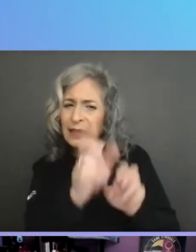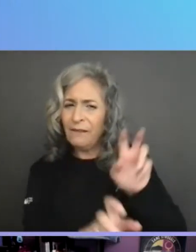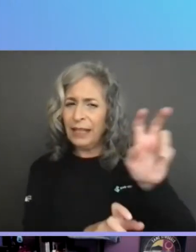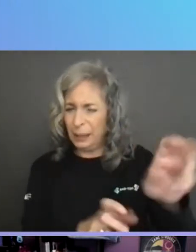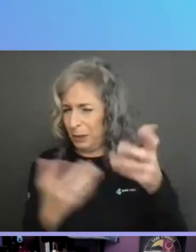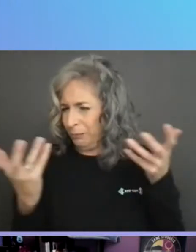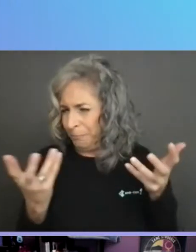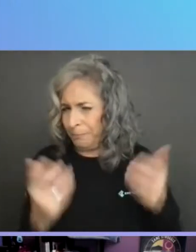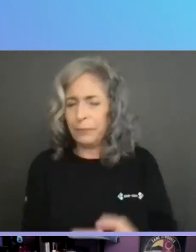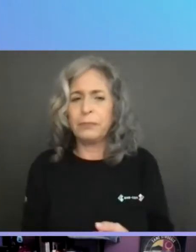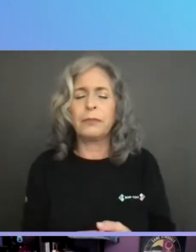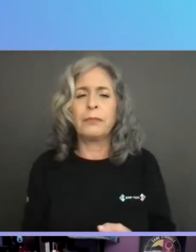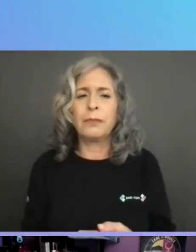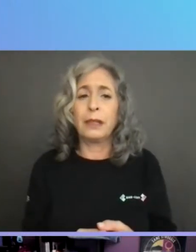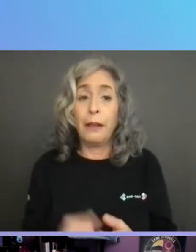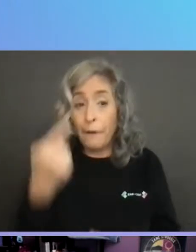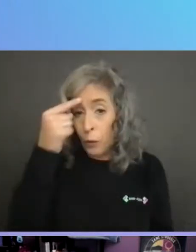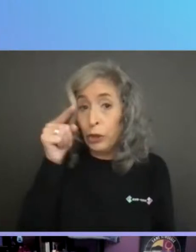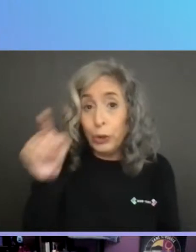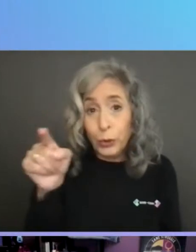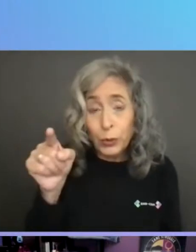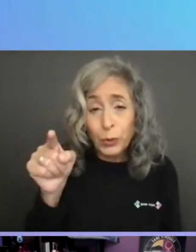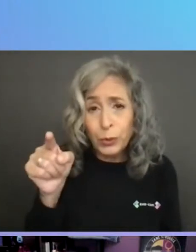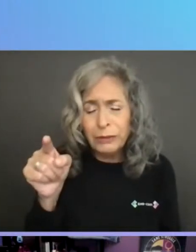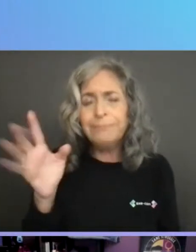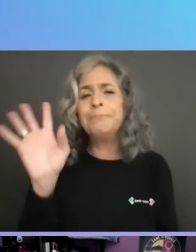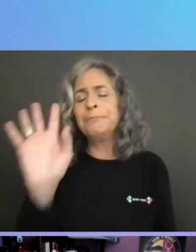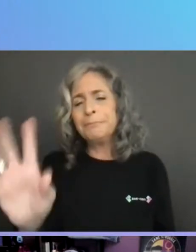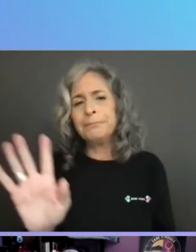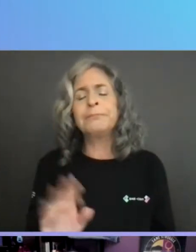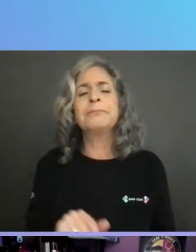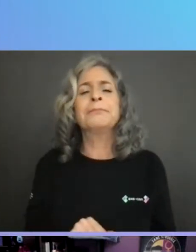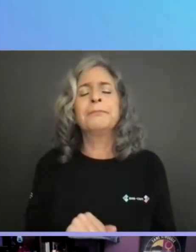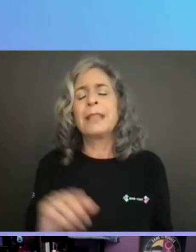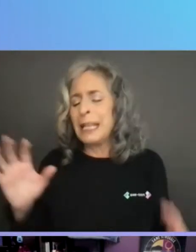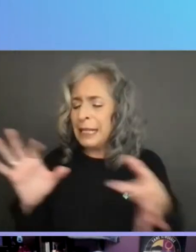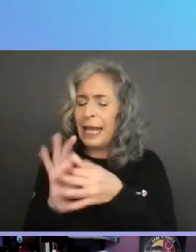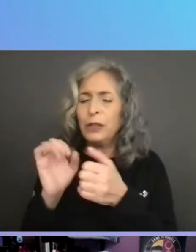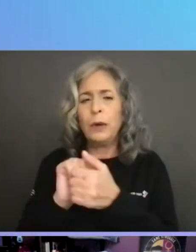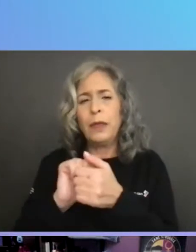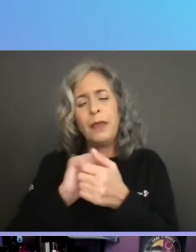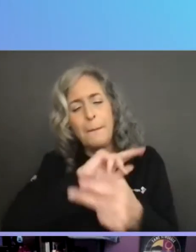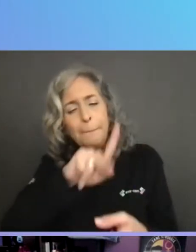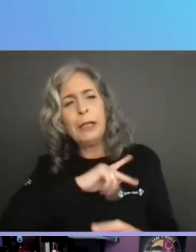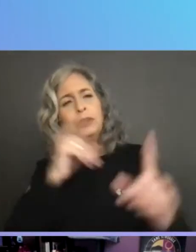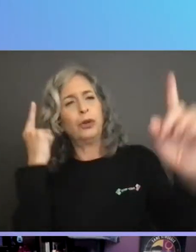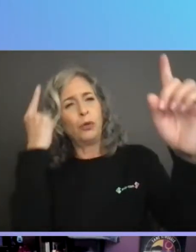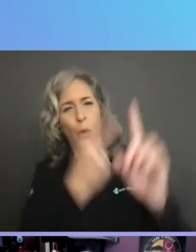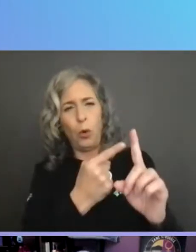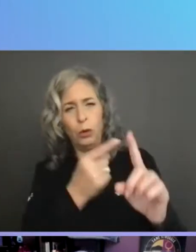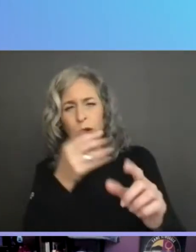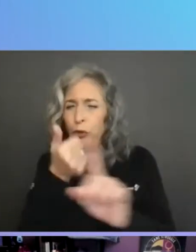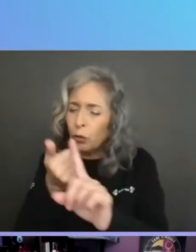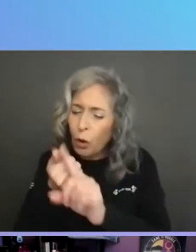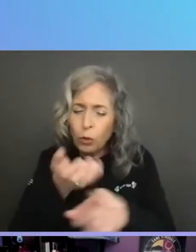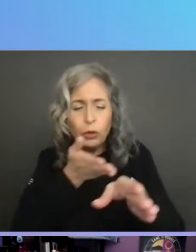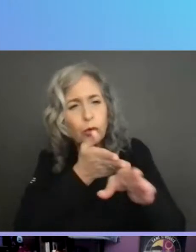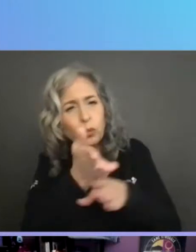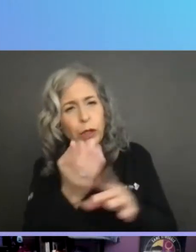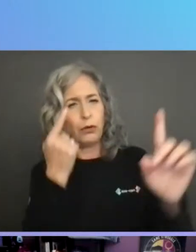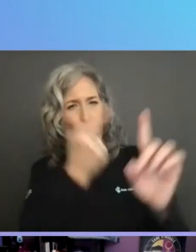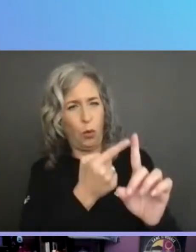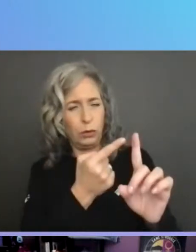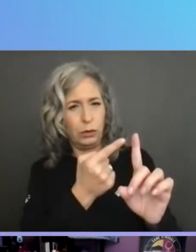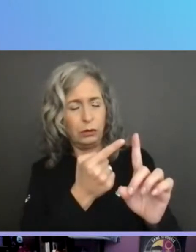part of what's in it for you really has to do with tying into your own personal goals, your own career goals, what you want to do for